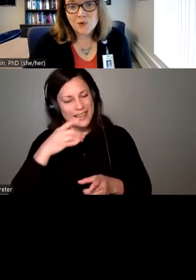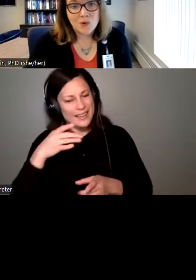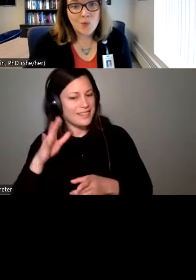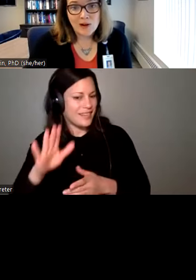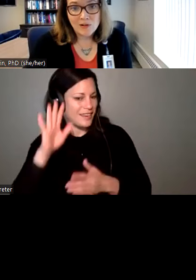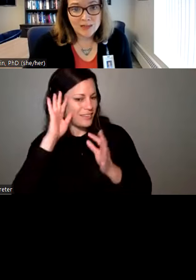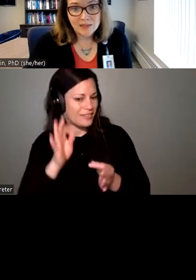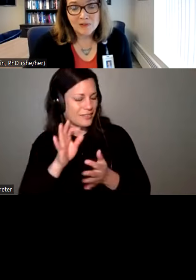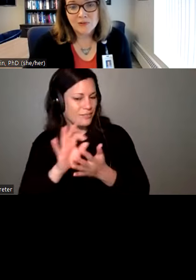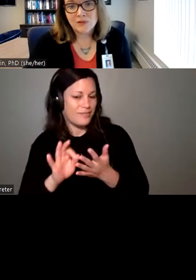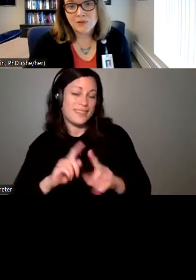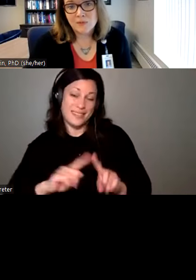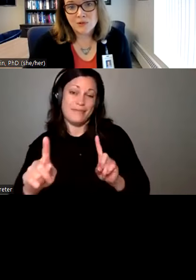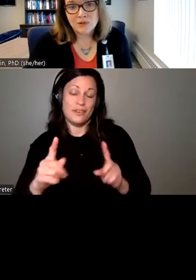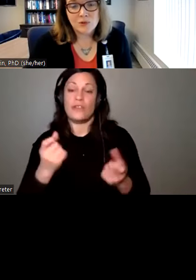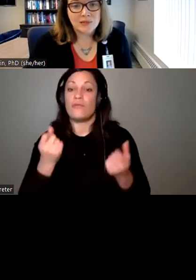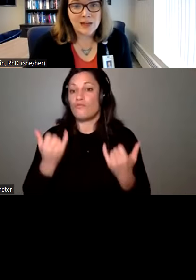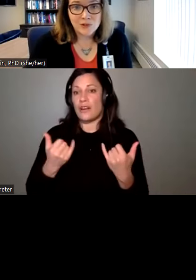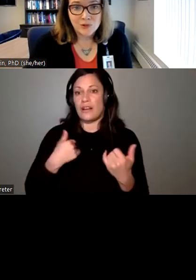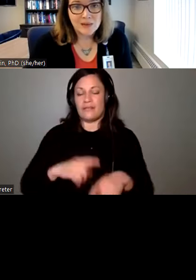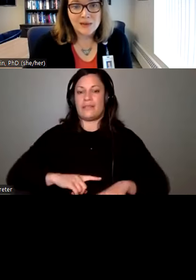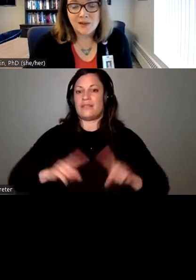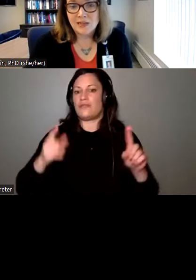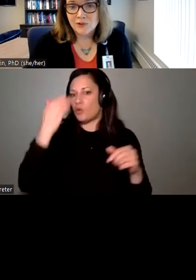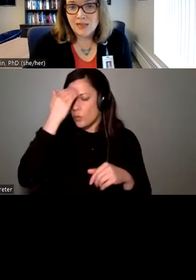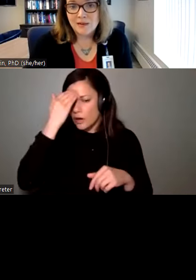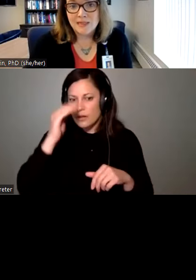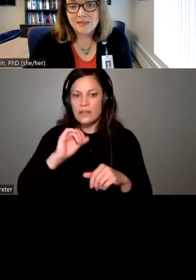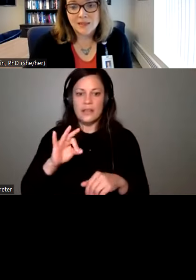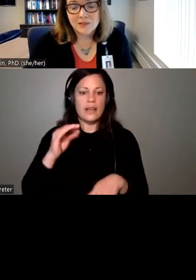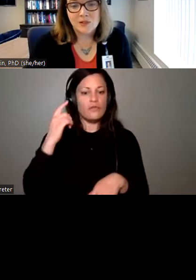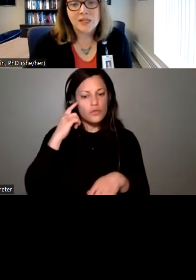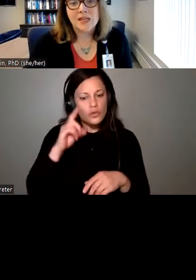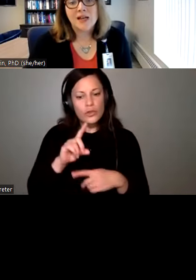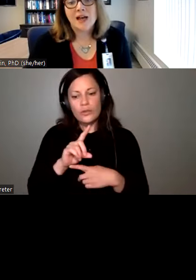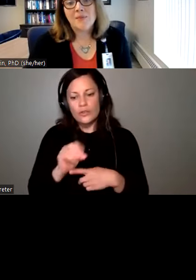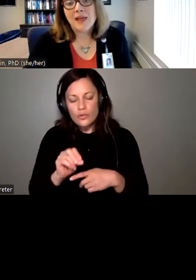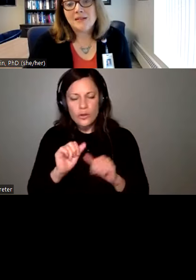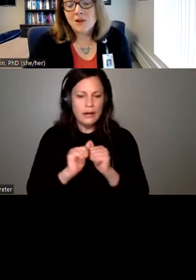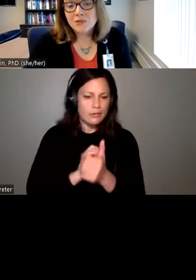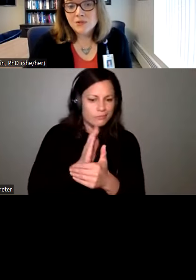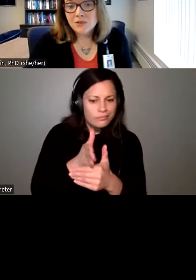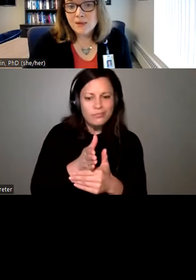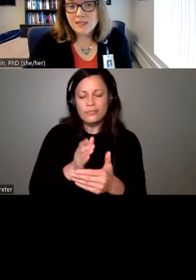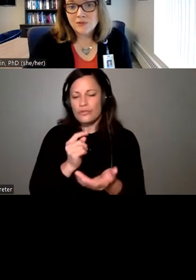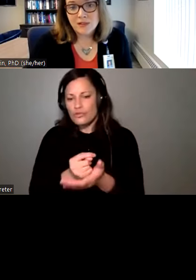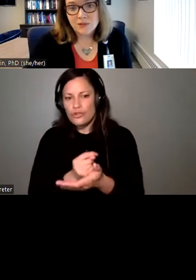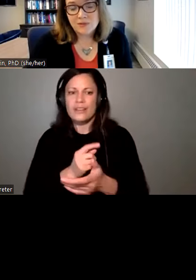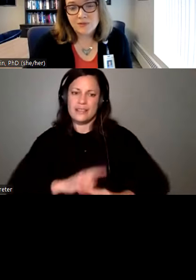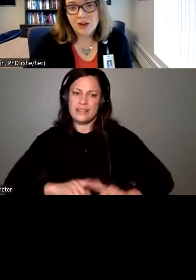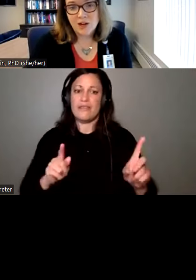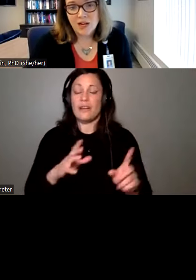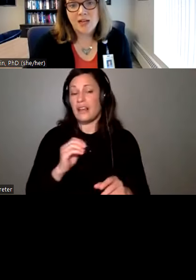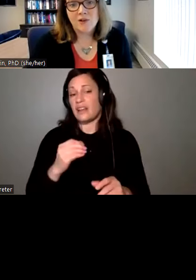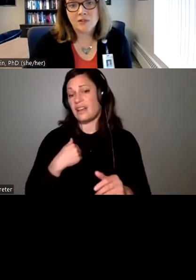of more awareness of neurodevelopmental disorders and how to treat them and how to intervene and be successful. And also there may be different levels